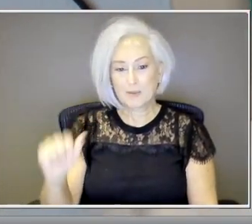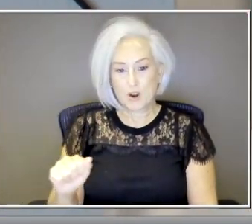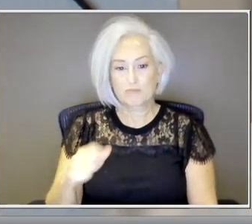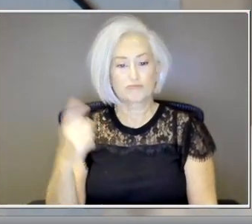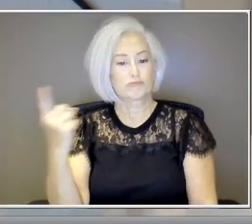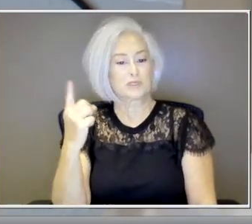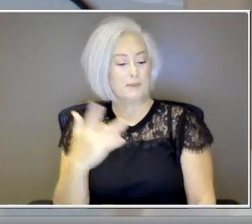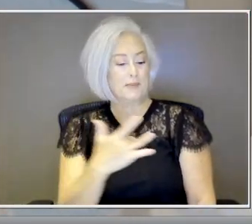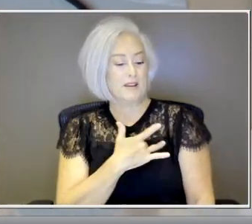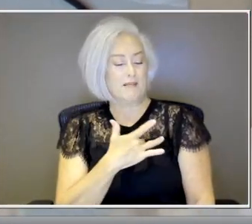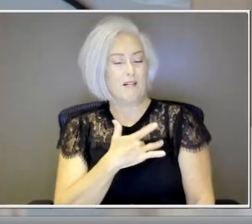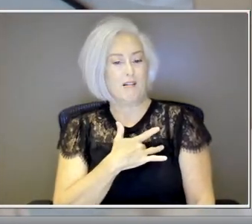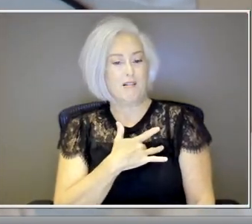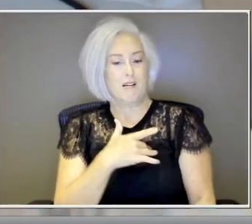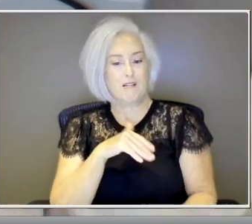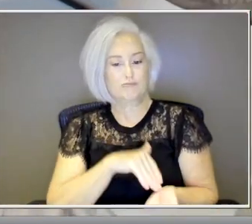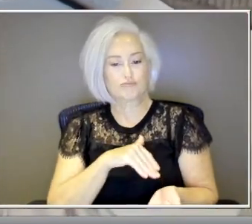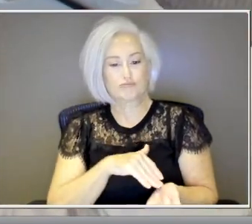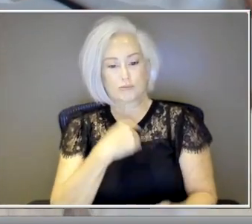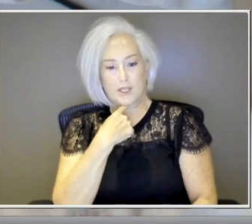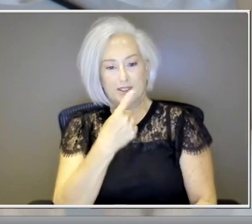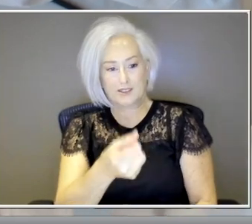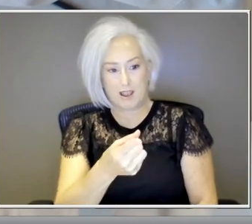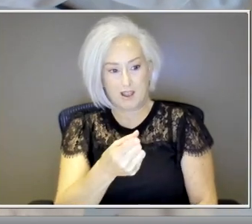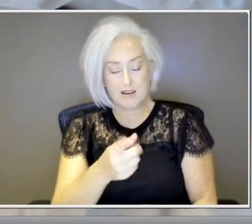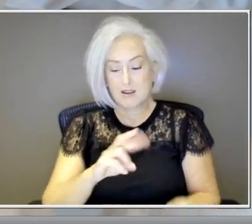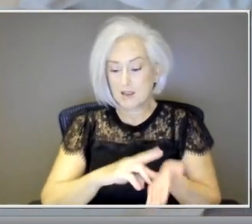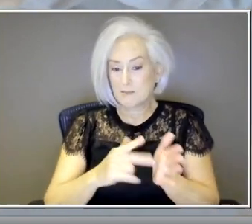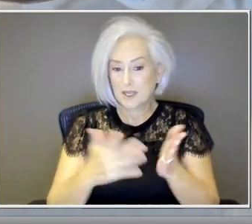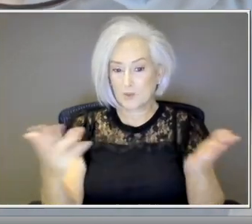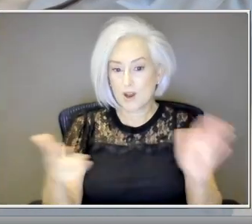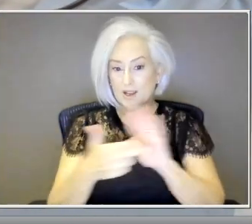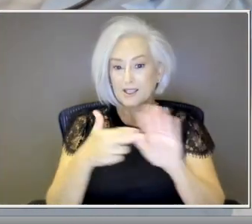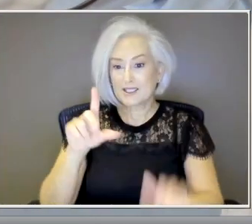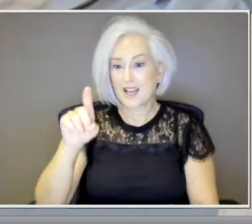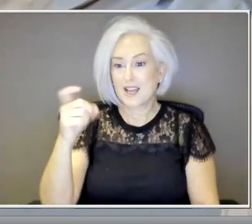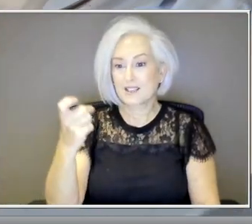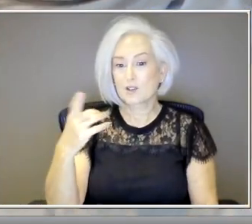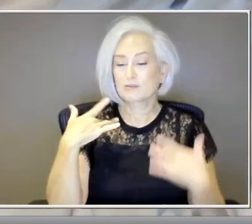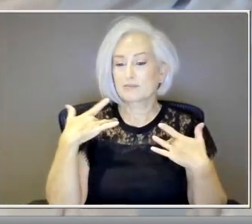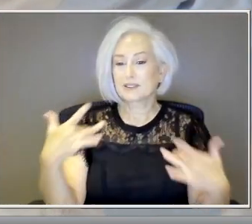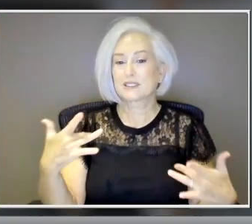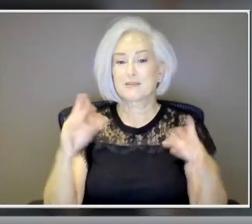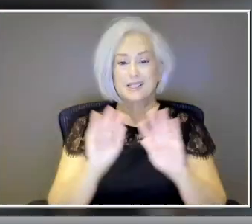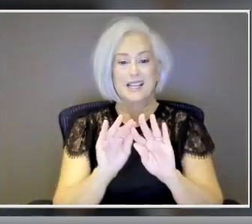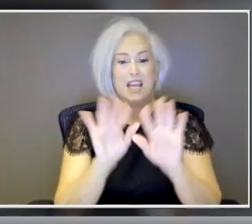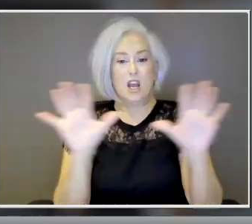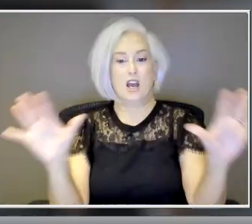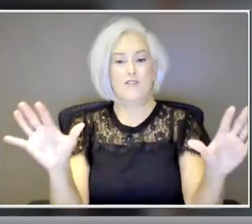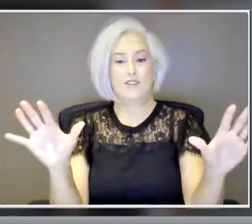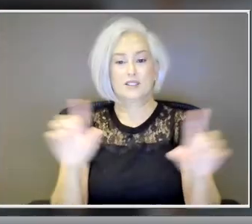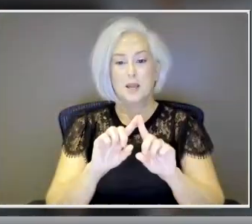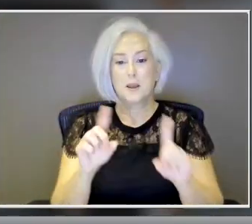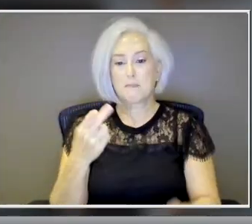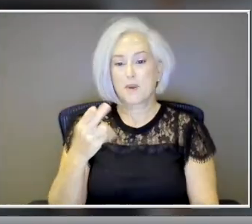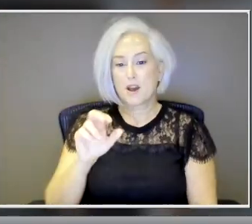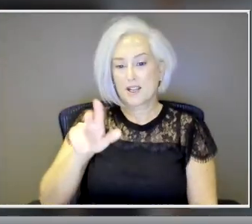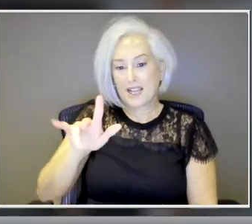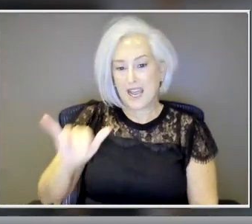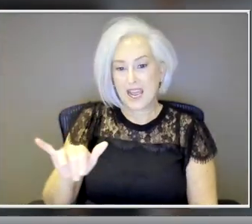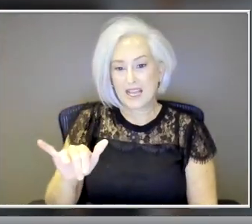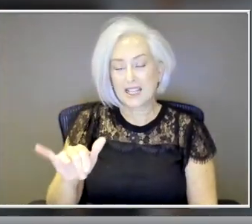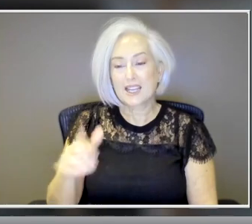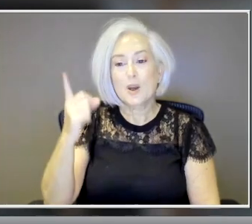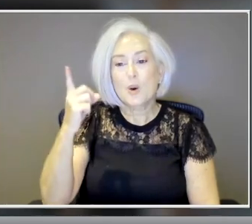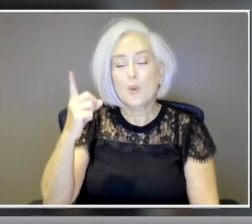ago, meaning the diagnosis is usually the obvious one. But in Haley's case, cardiologist once said to me,